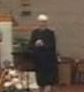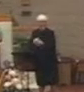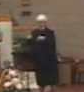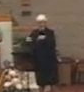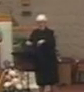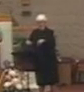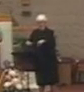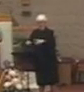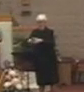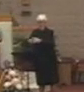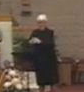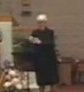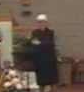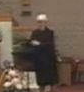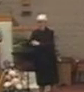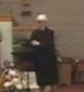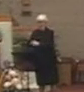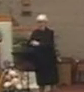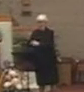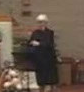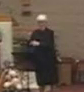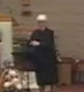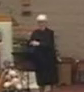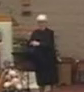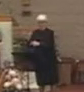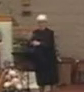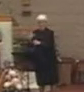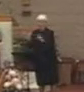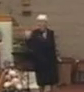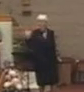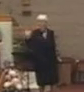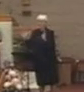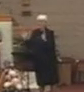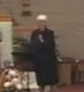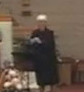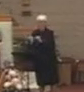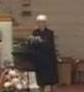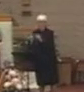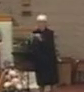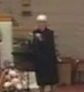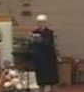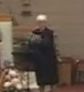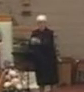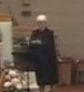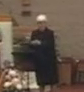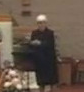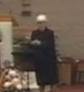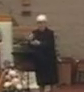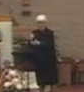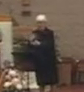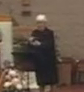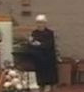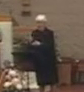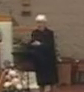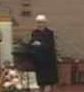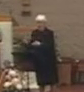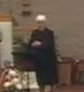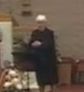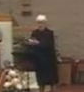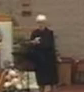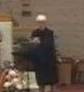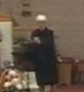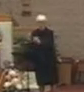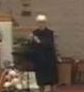This year we started out with 35. That's an amazing number. We have more seminarians than anywhere else in New York State, and God